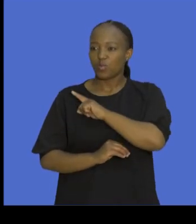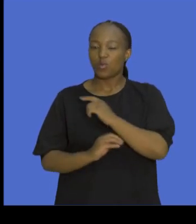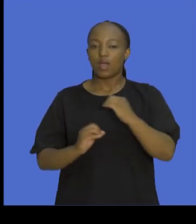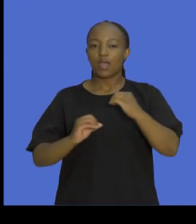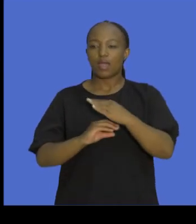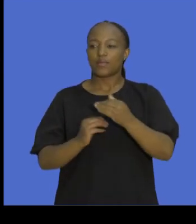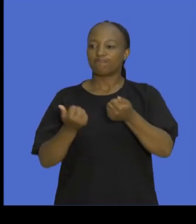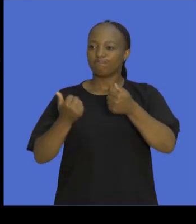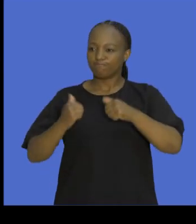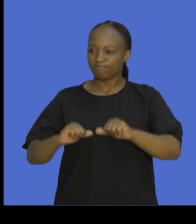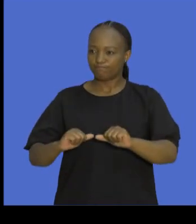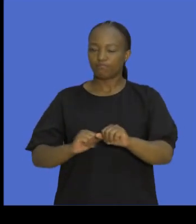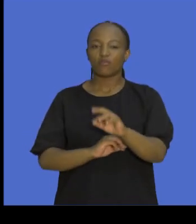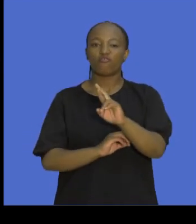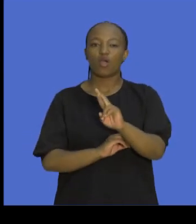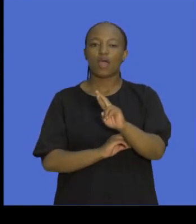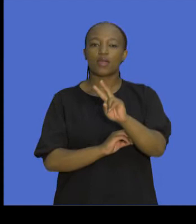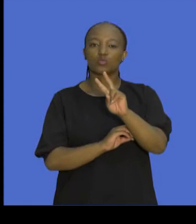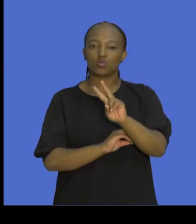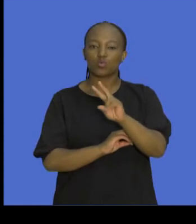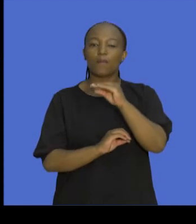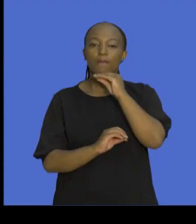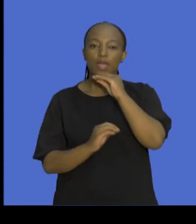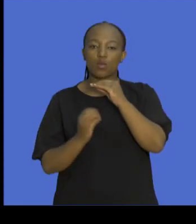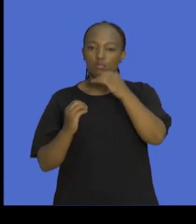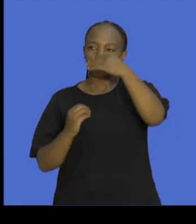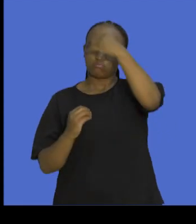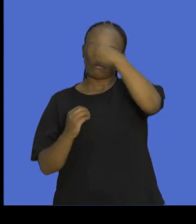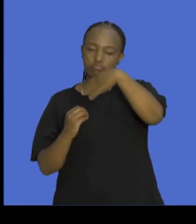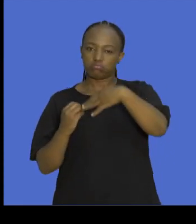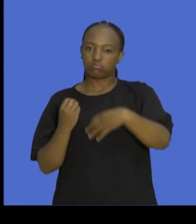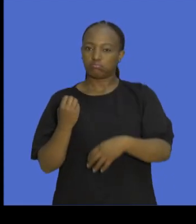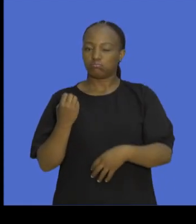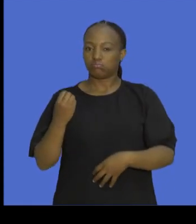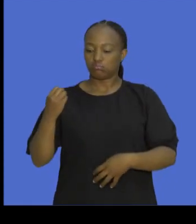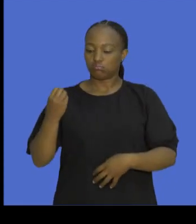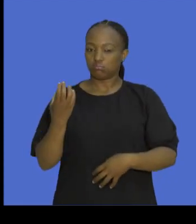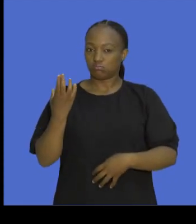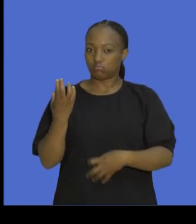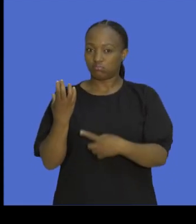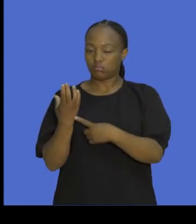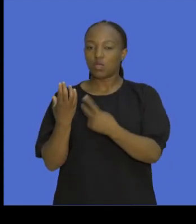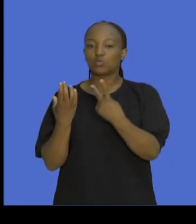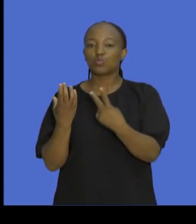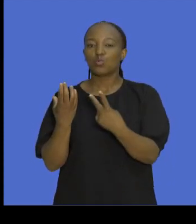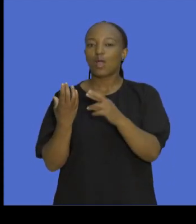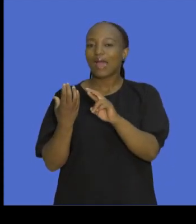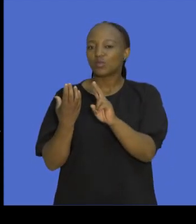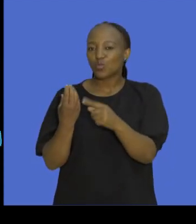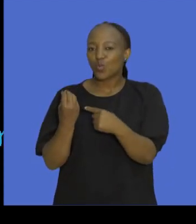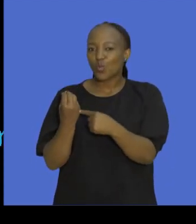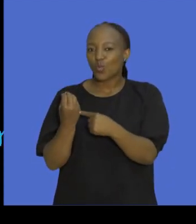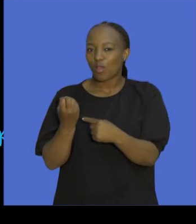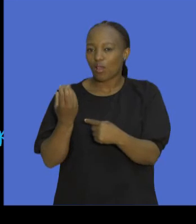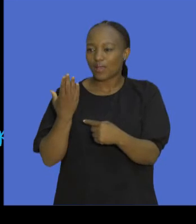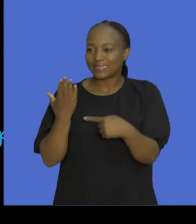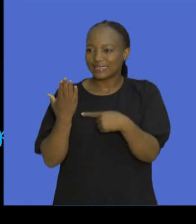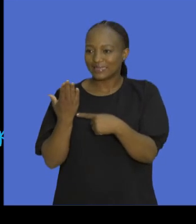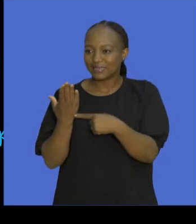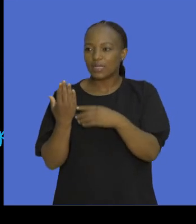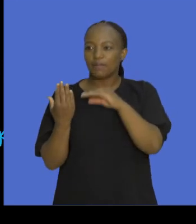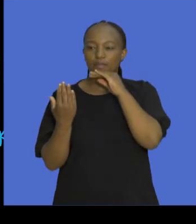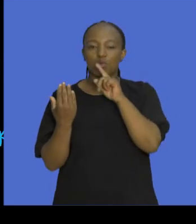current through R2, okay, is equals to half that, which is 1.5 amperes. So that's as